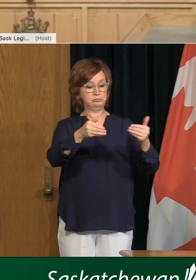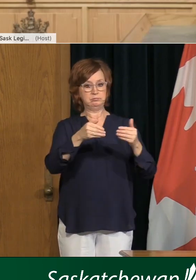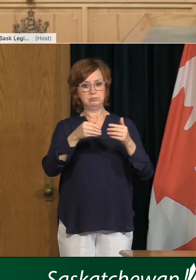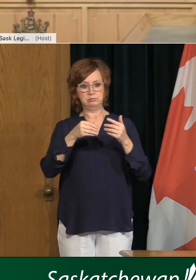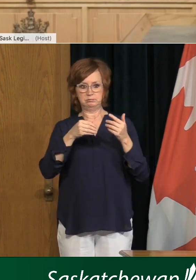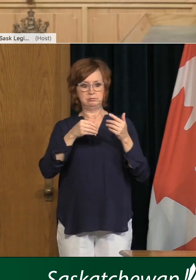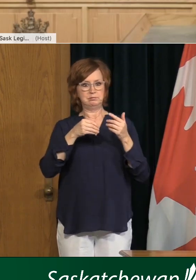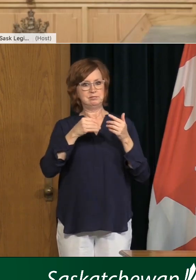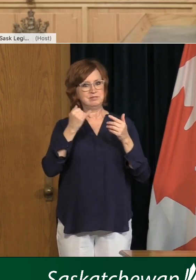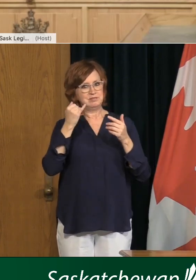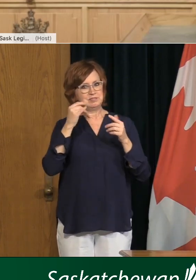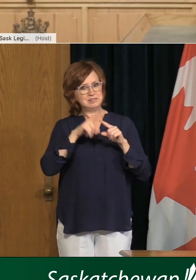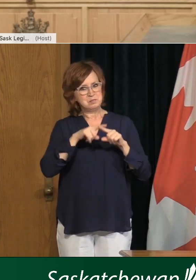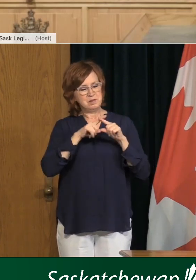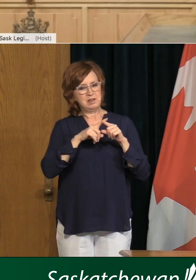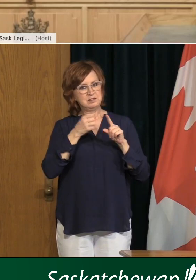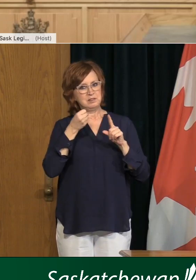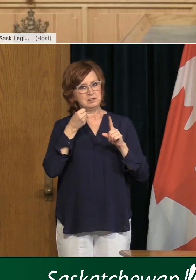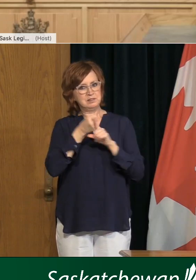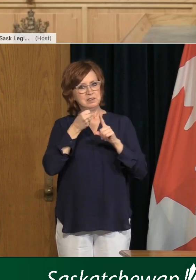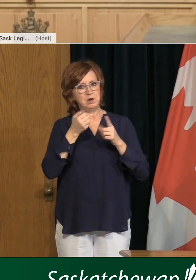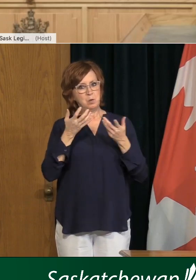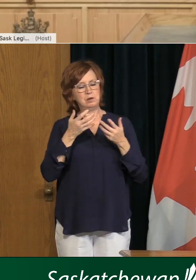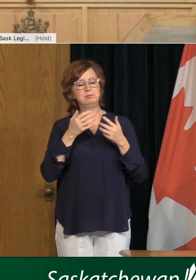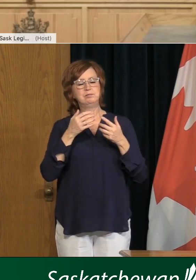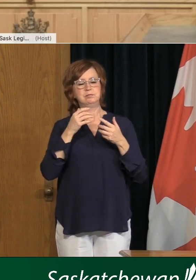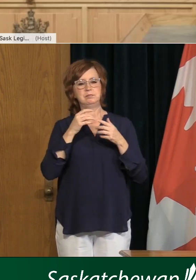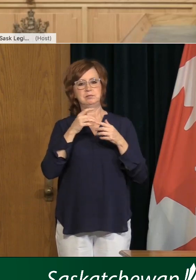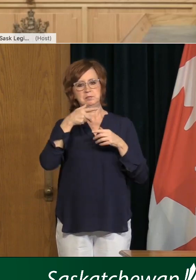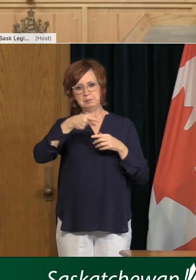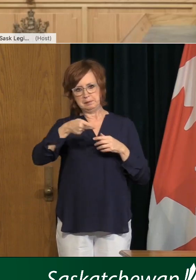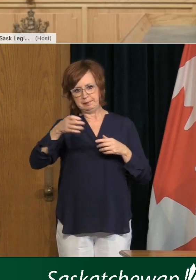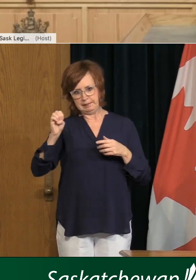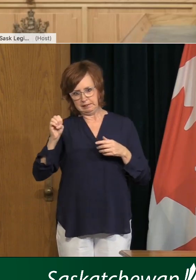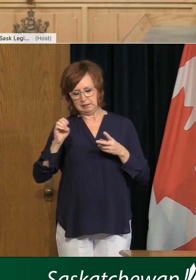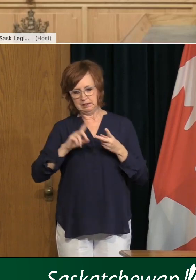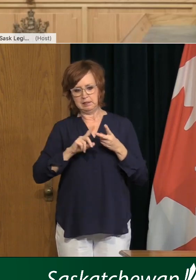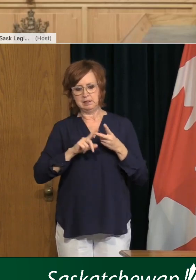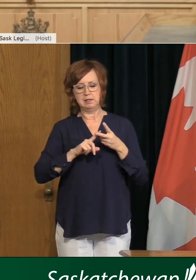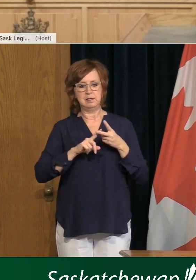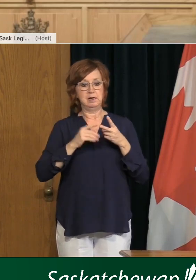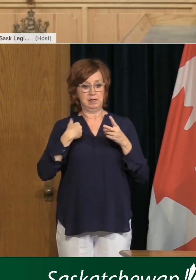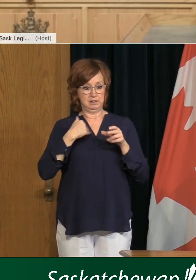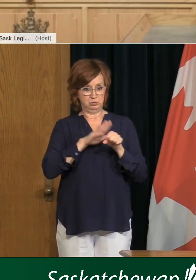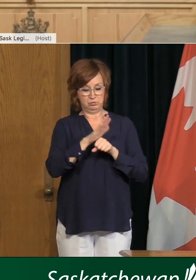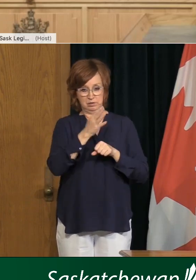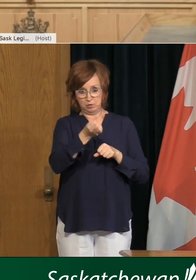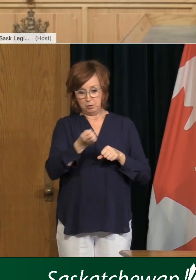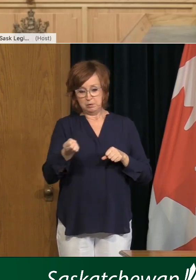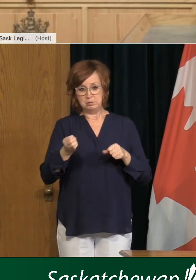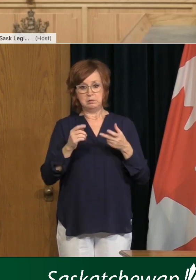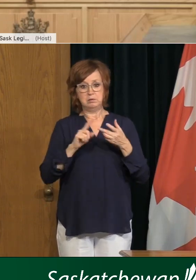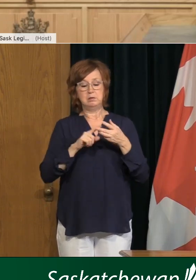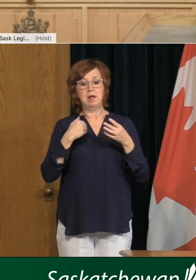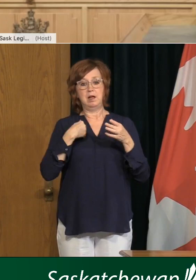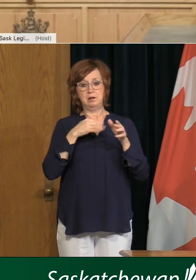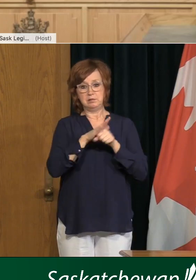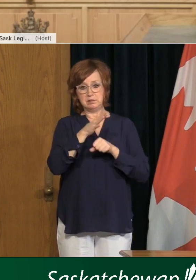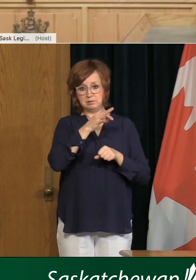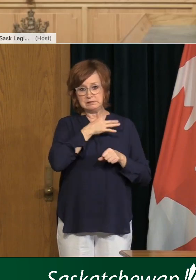ensuring the safe flow of patients, as well as providers, including physicians and staff, through the